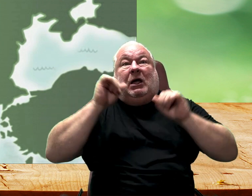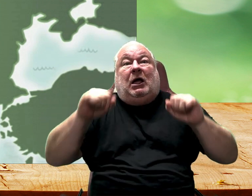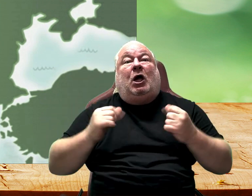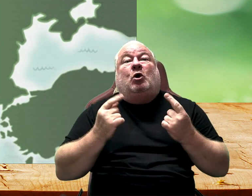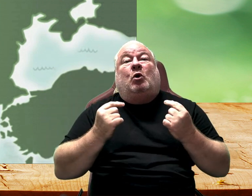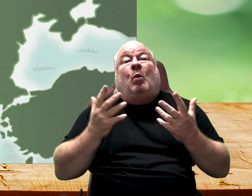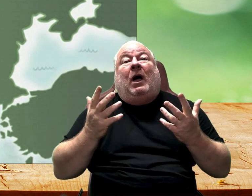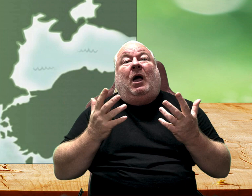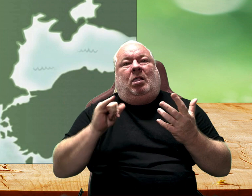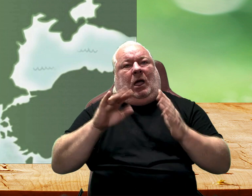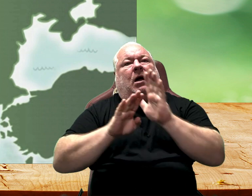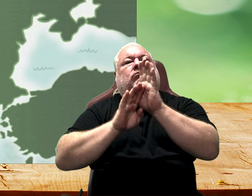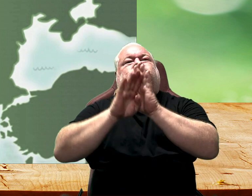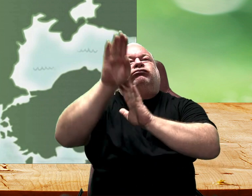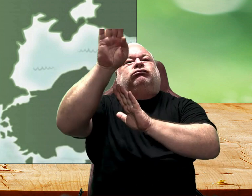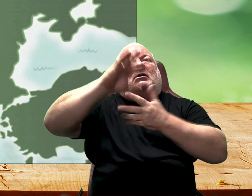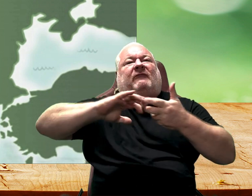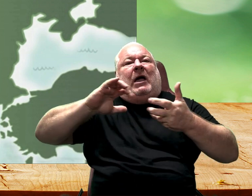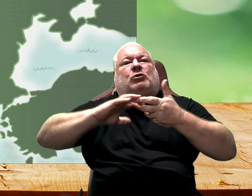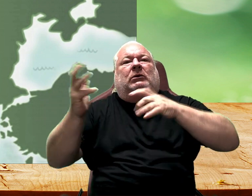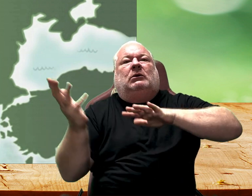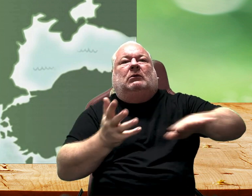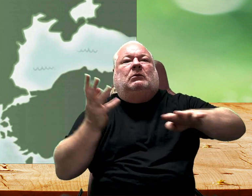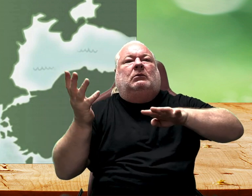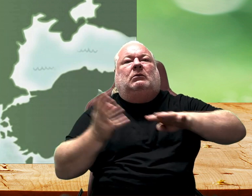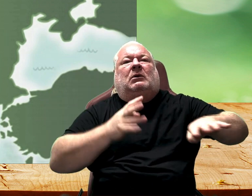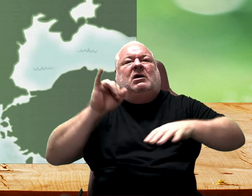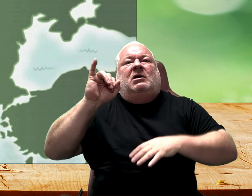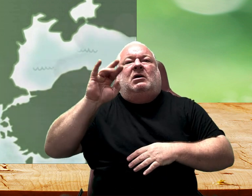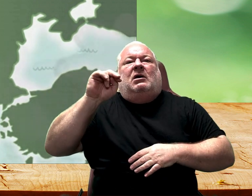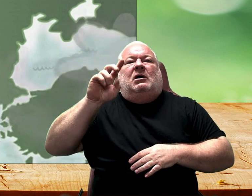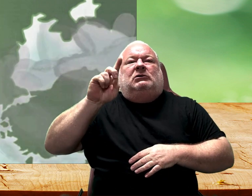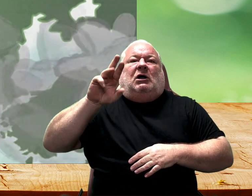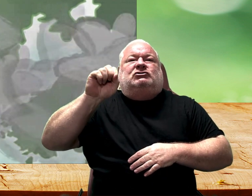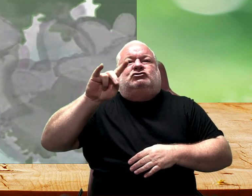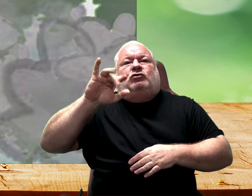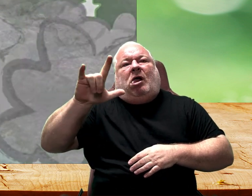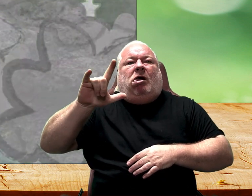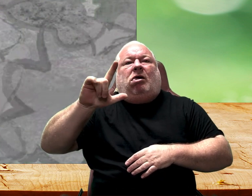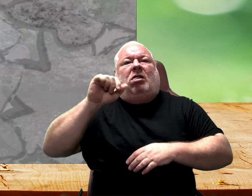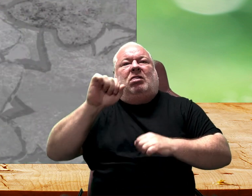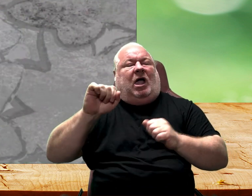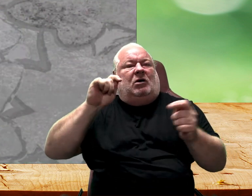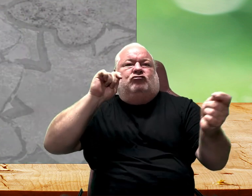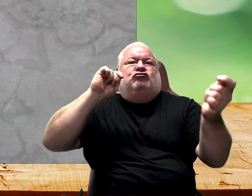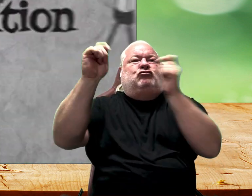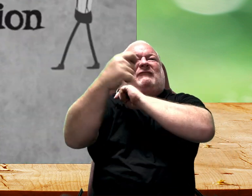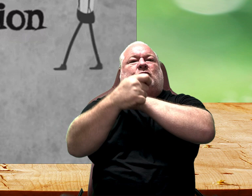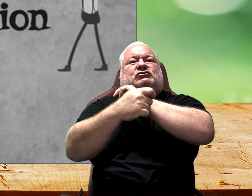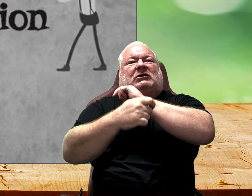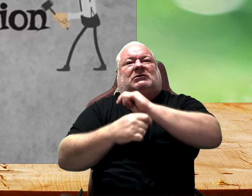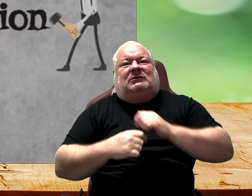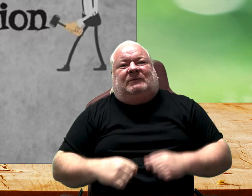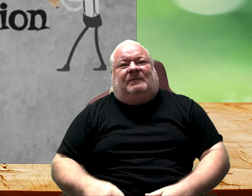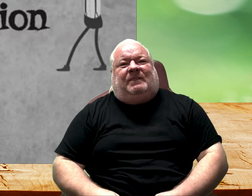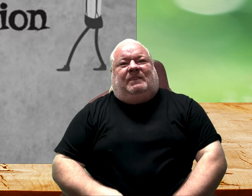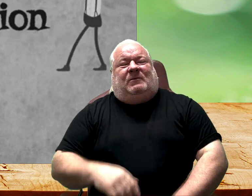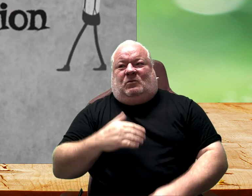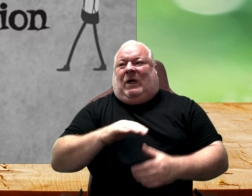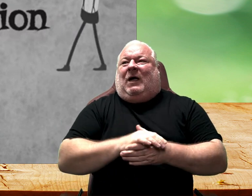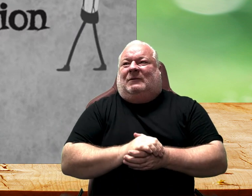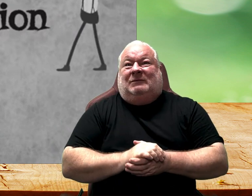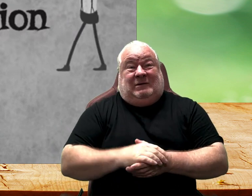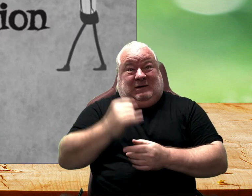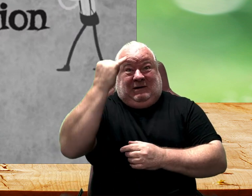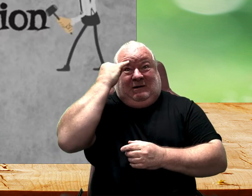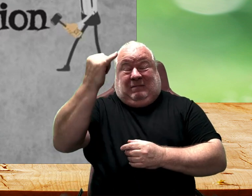population who were capable of manning the emerging factories that would bring about our modern world via the Industrial Revolution.